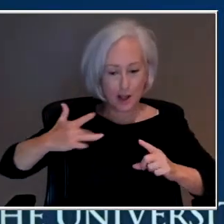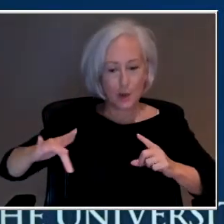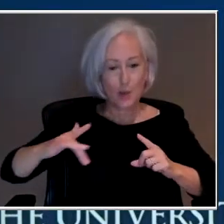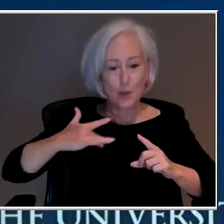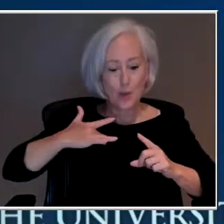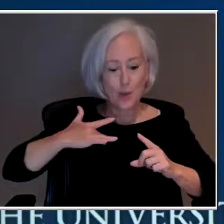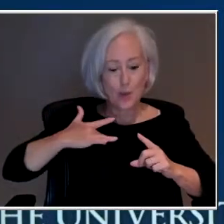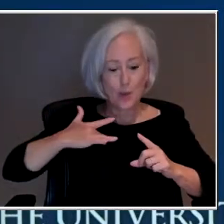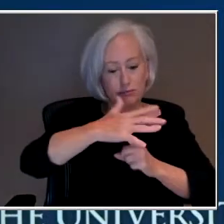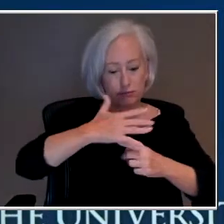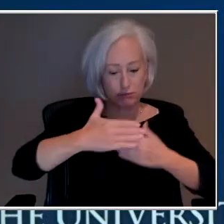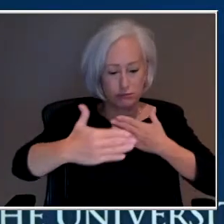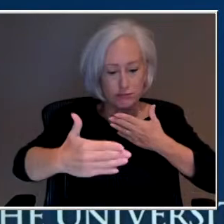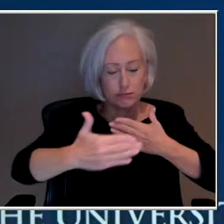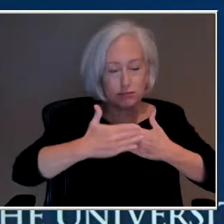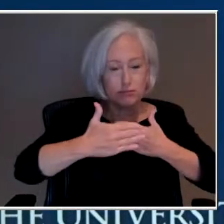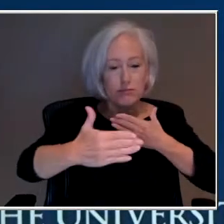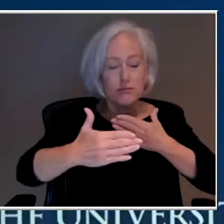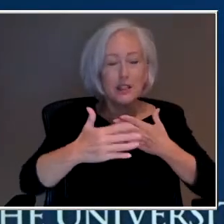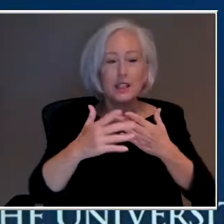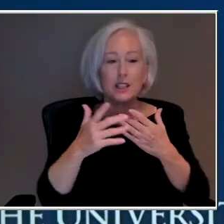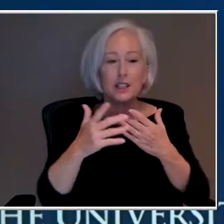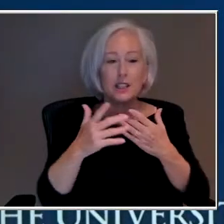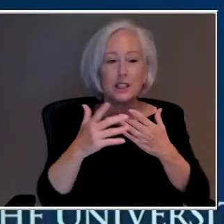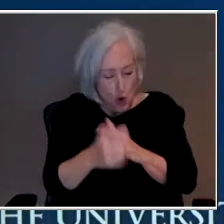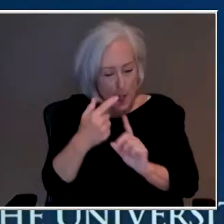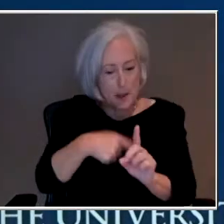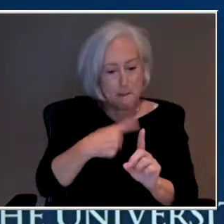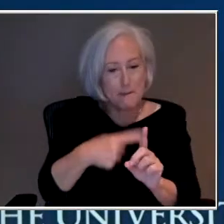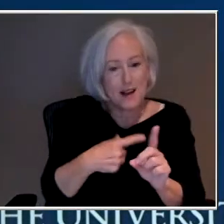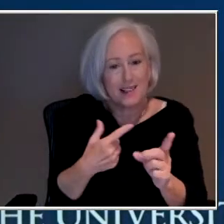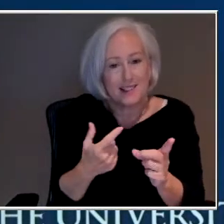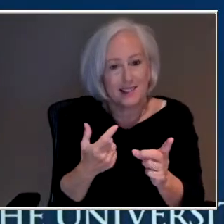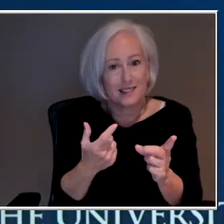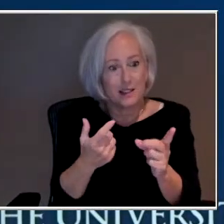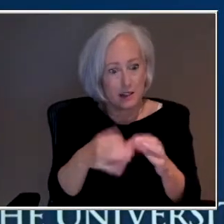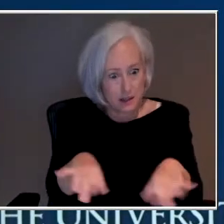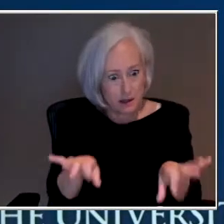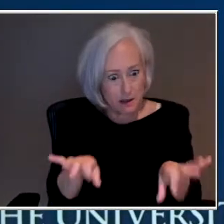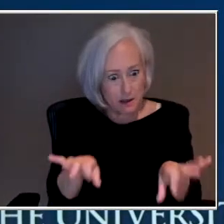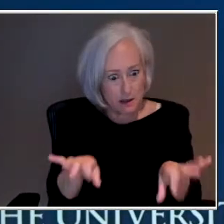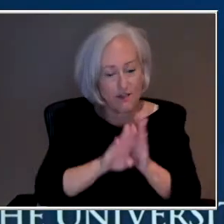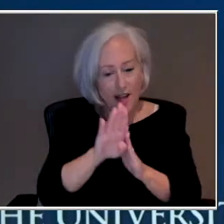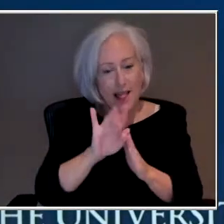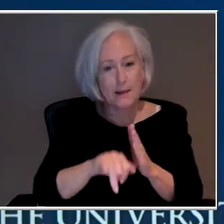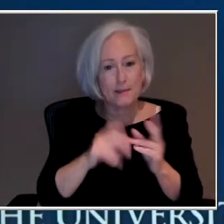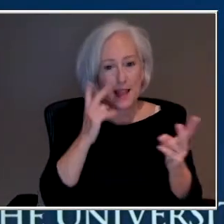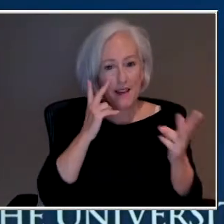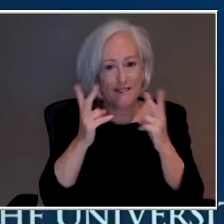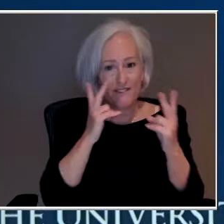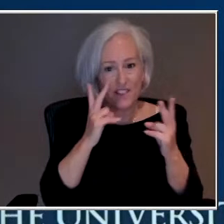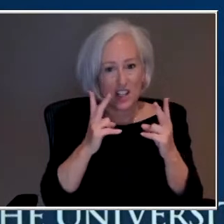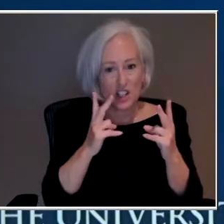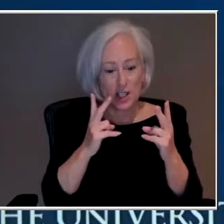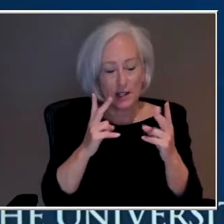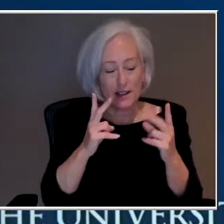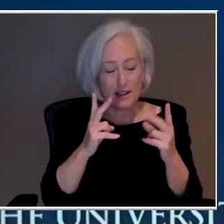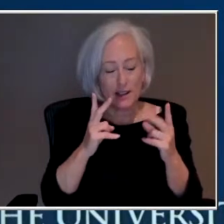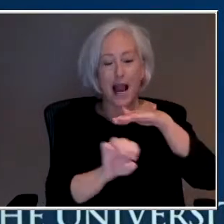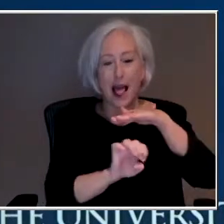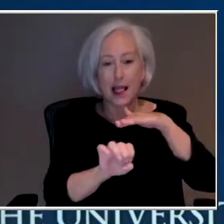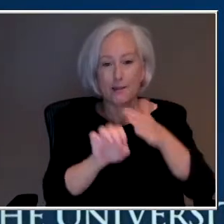really critical for that visual development to occur. And then once a child gets into elementary school, then you take it to that next level, right? You need to